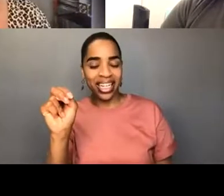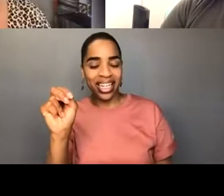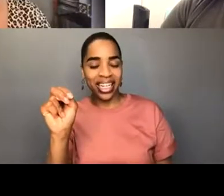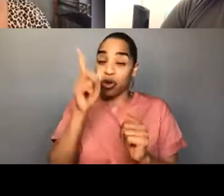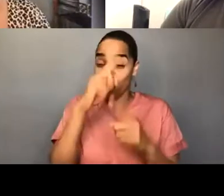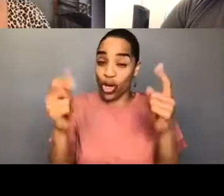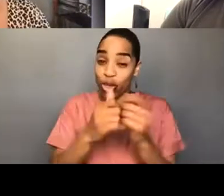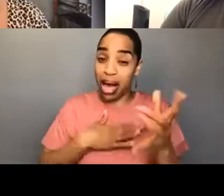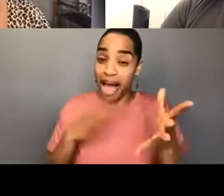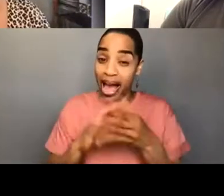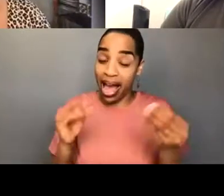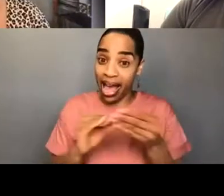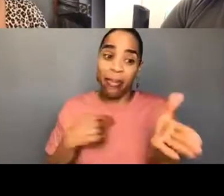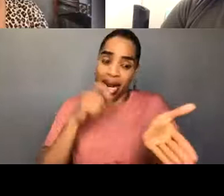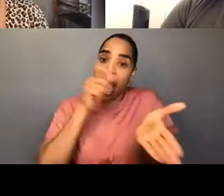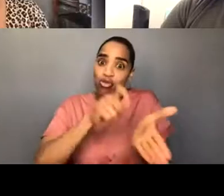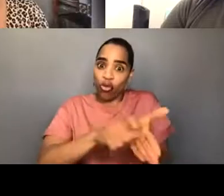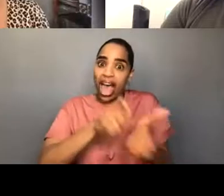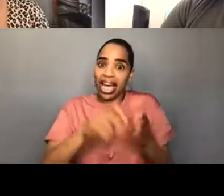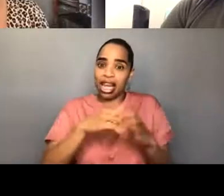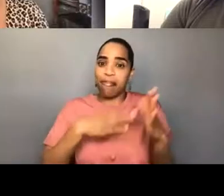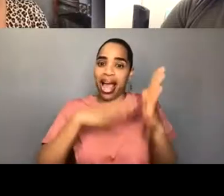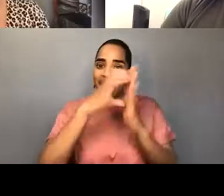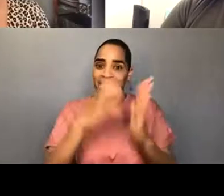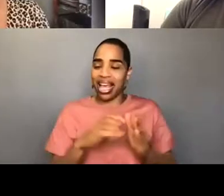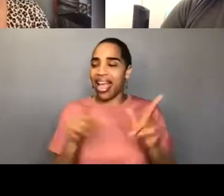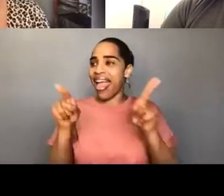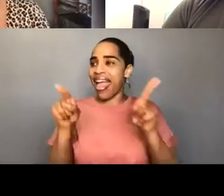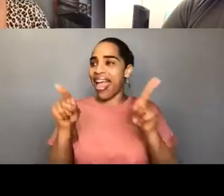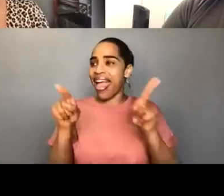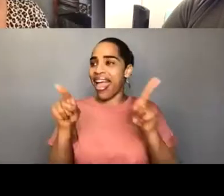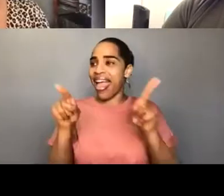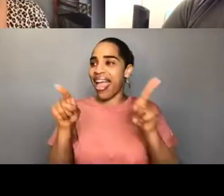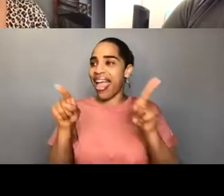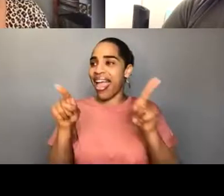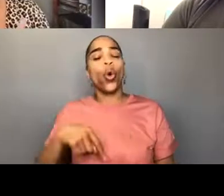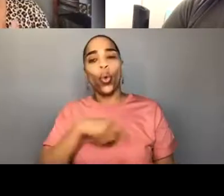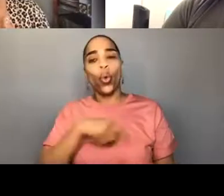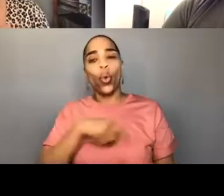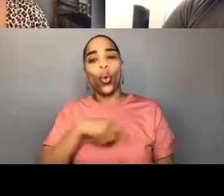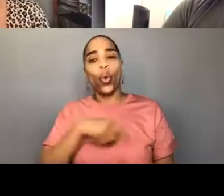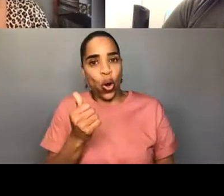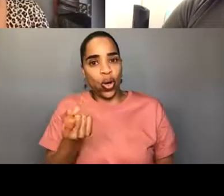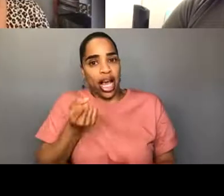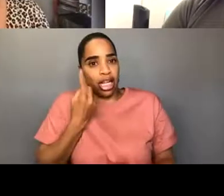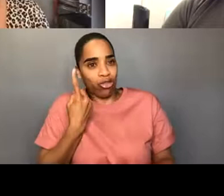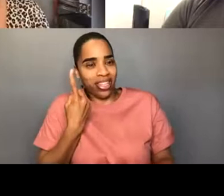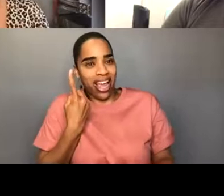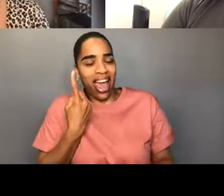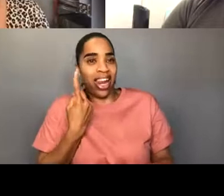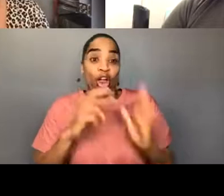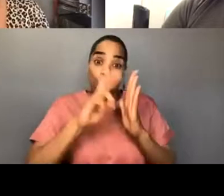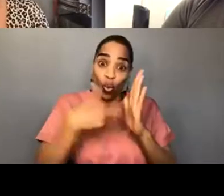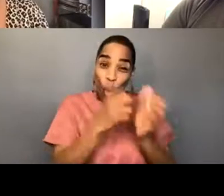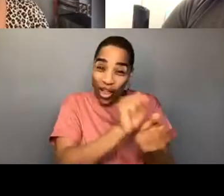been the most controversial claim because we have, as a society, really refused to grapple with the role that slavery